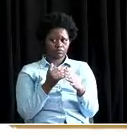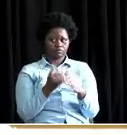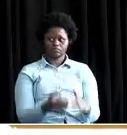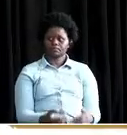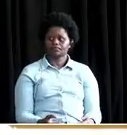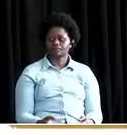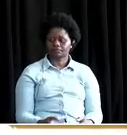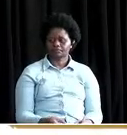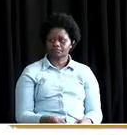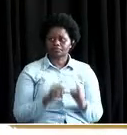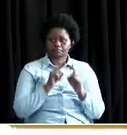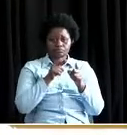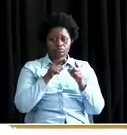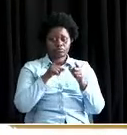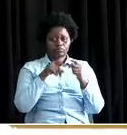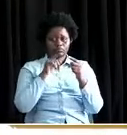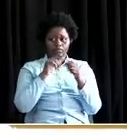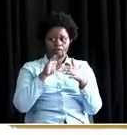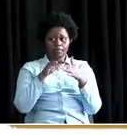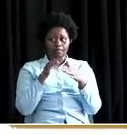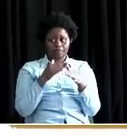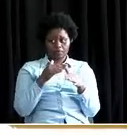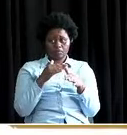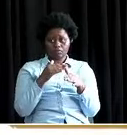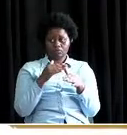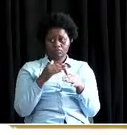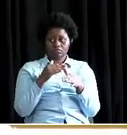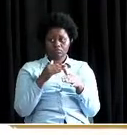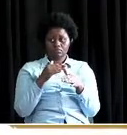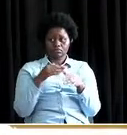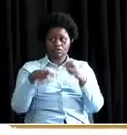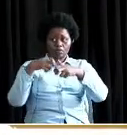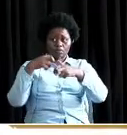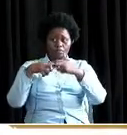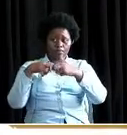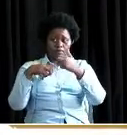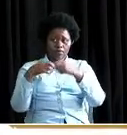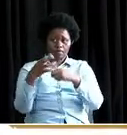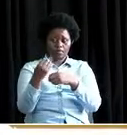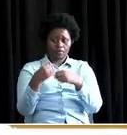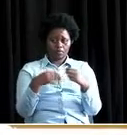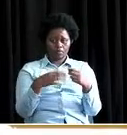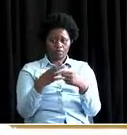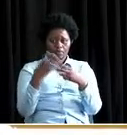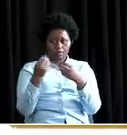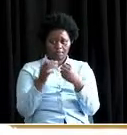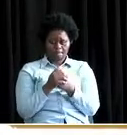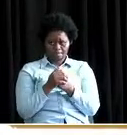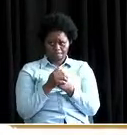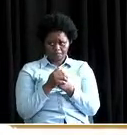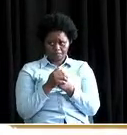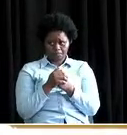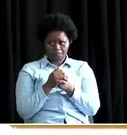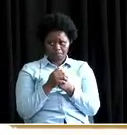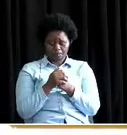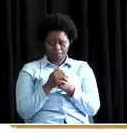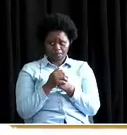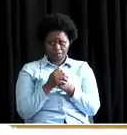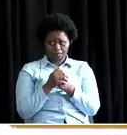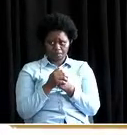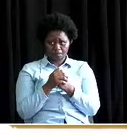Mr. Speaker. order, councillors. Councillors, because of the problem that we are facing with of